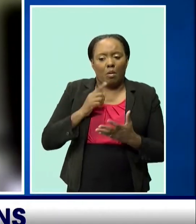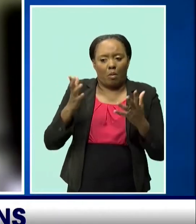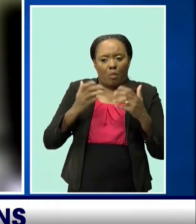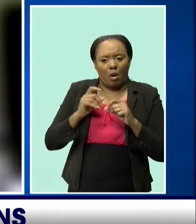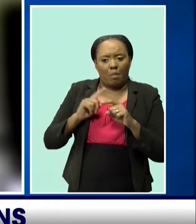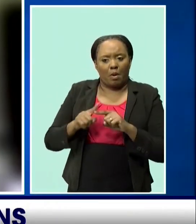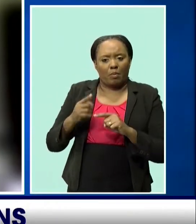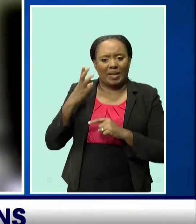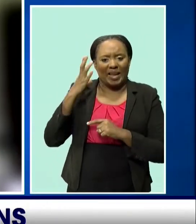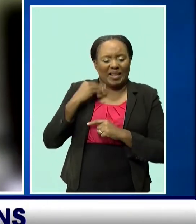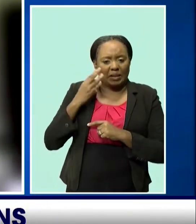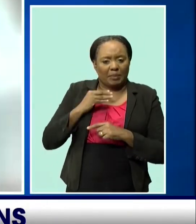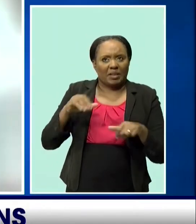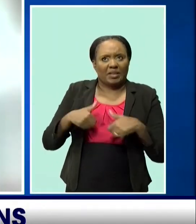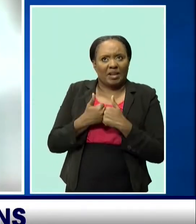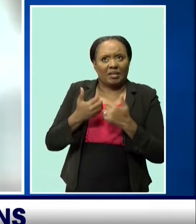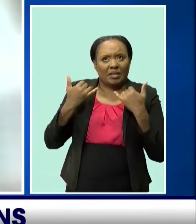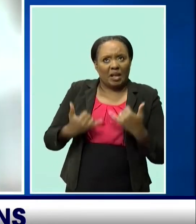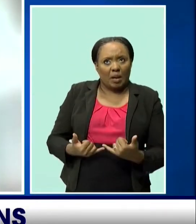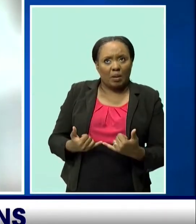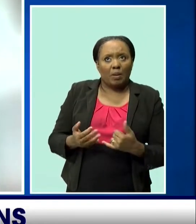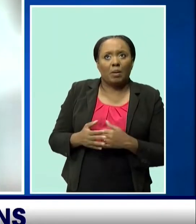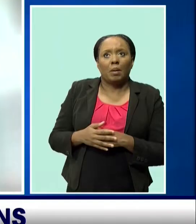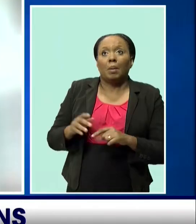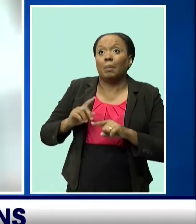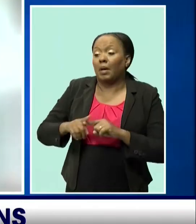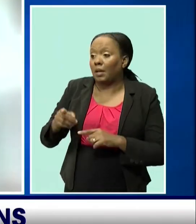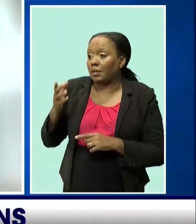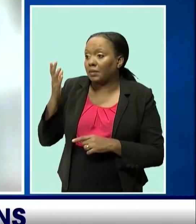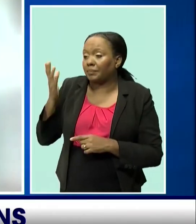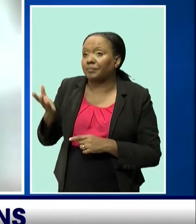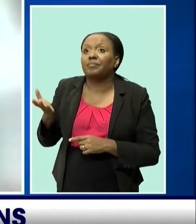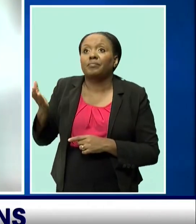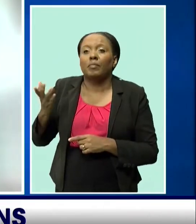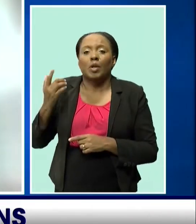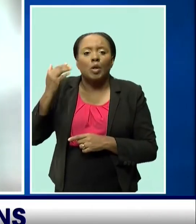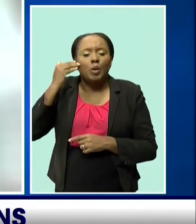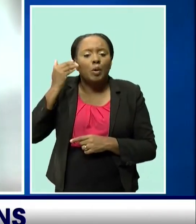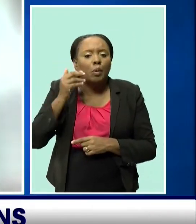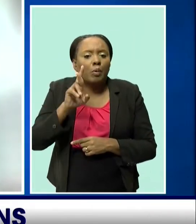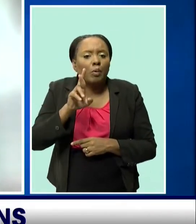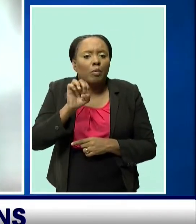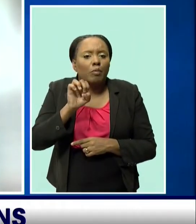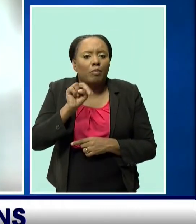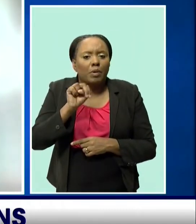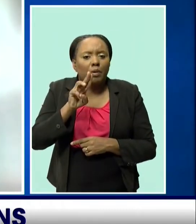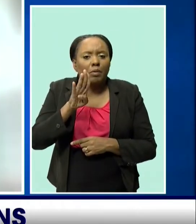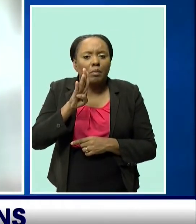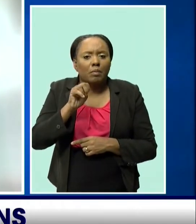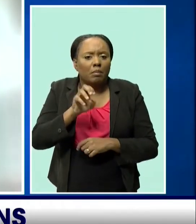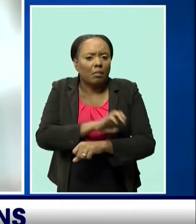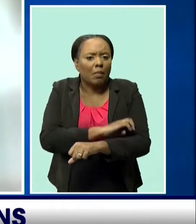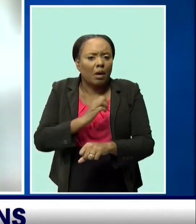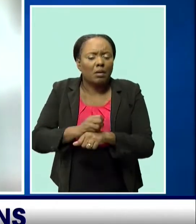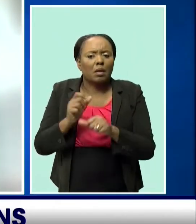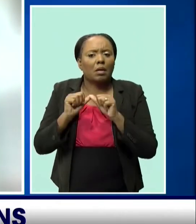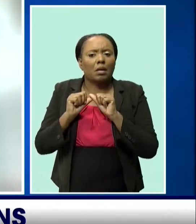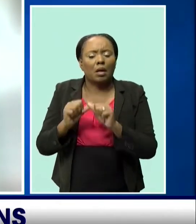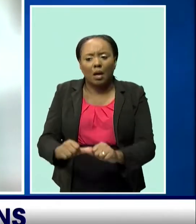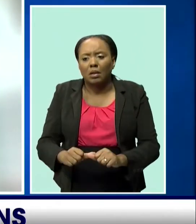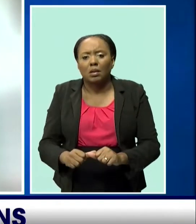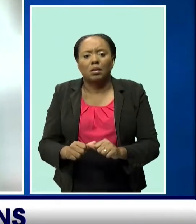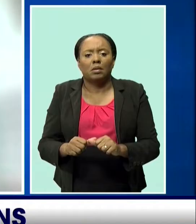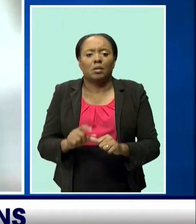level? Right, as I mentioned, as the renewable energy industry continues to take